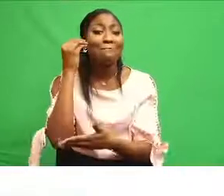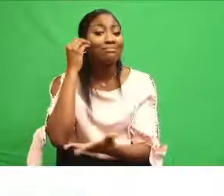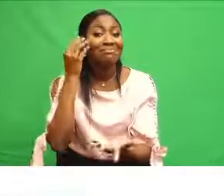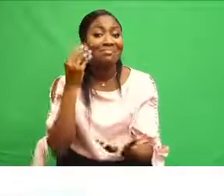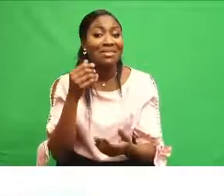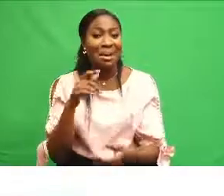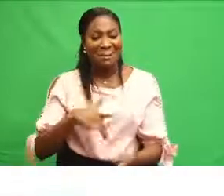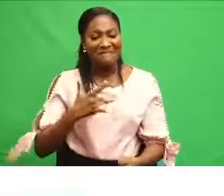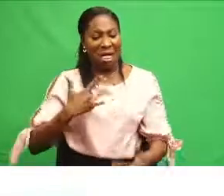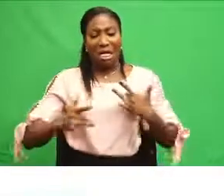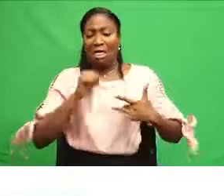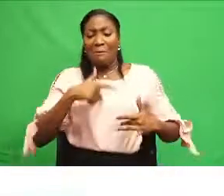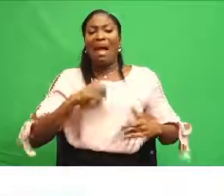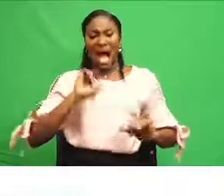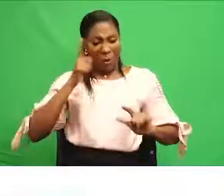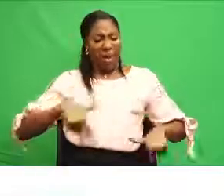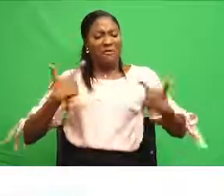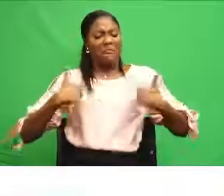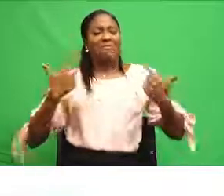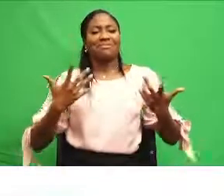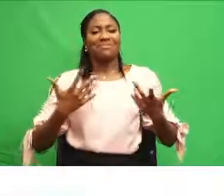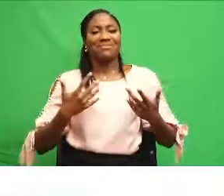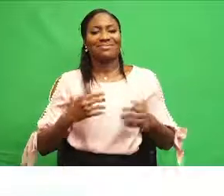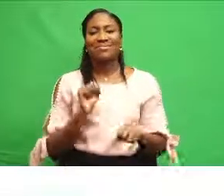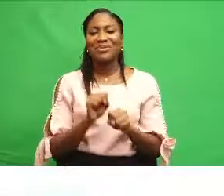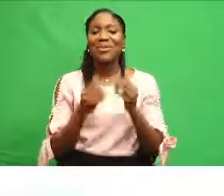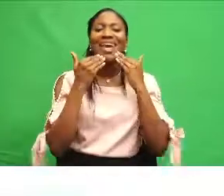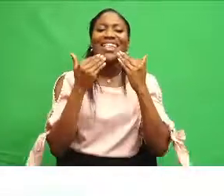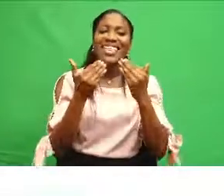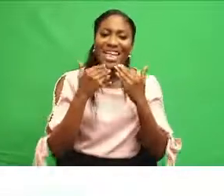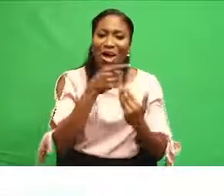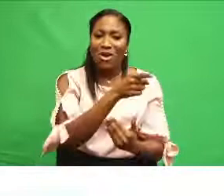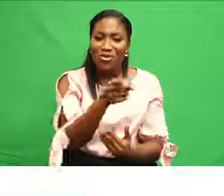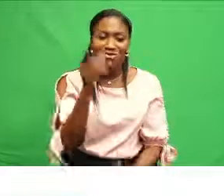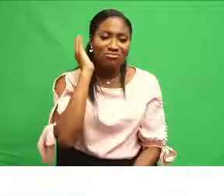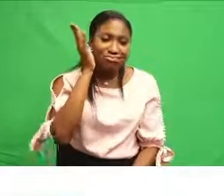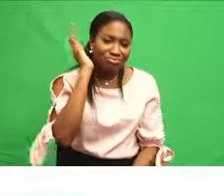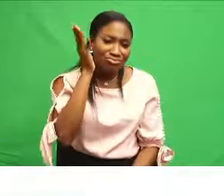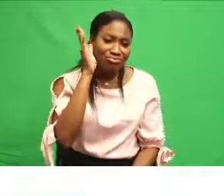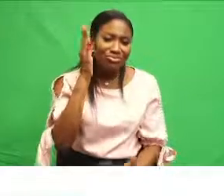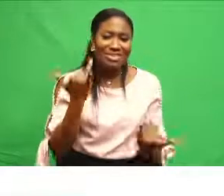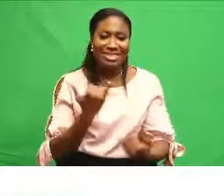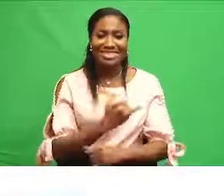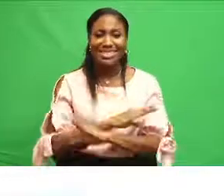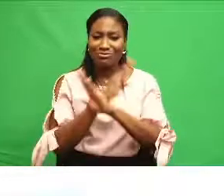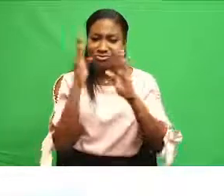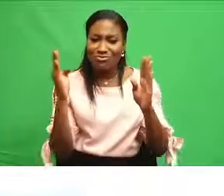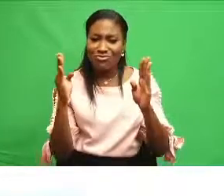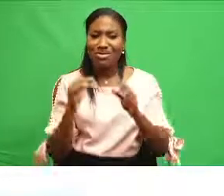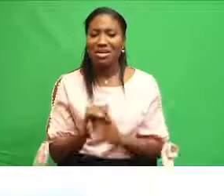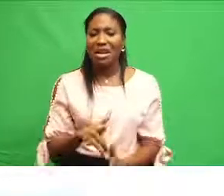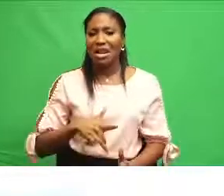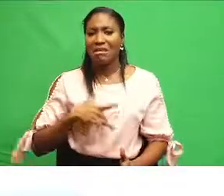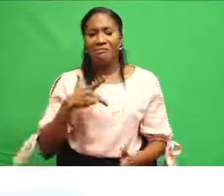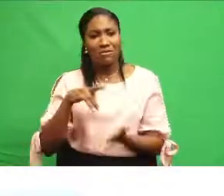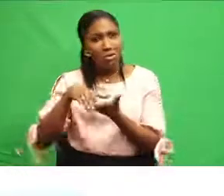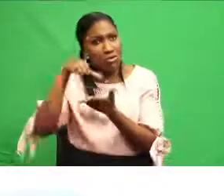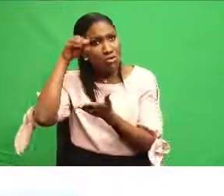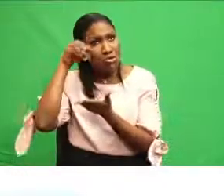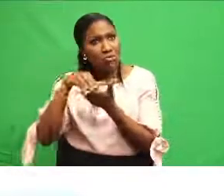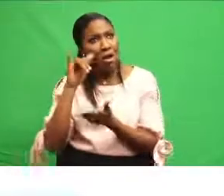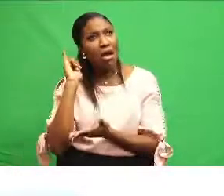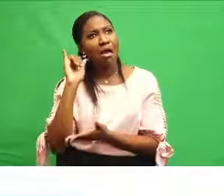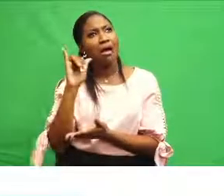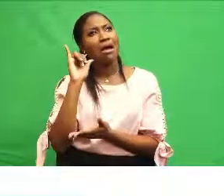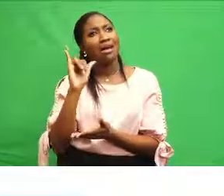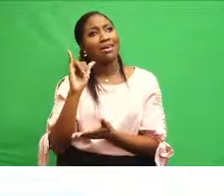I thank you so much this morning for your presentation. Very, very enlightening, and we're looking forward to the second half where you will